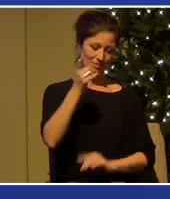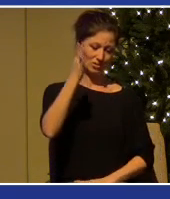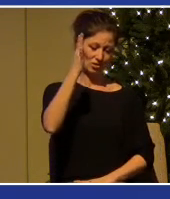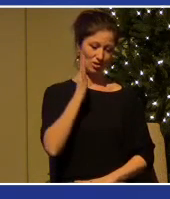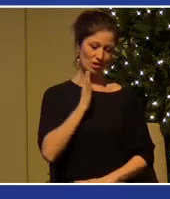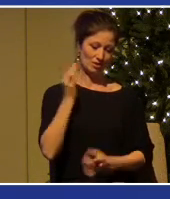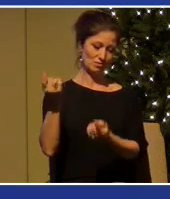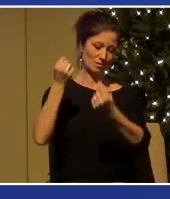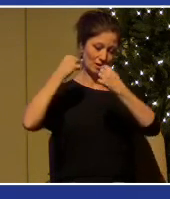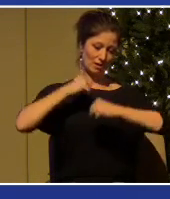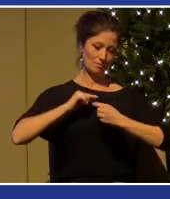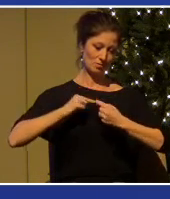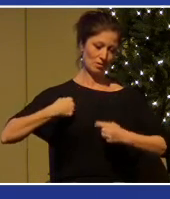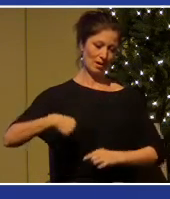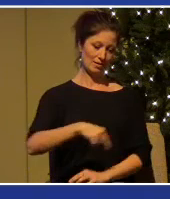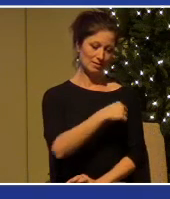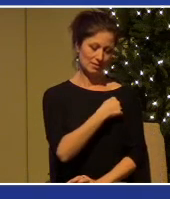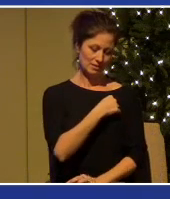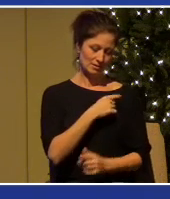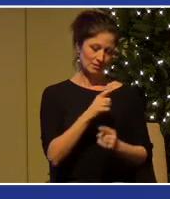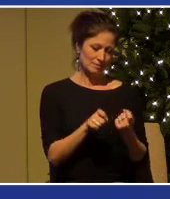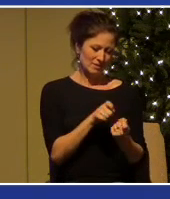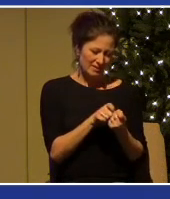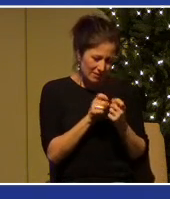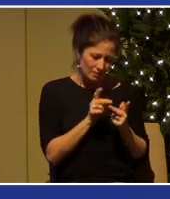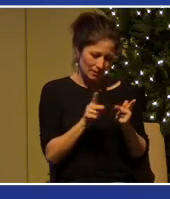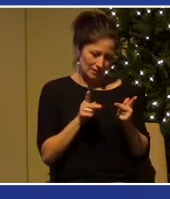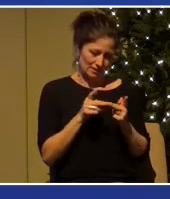us in particular places of our